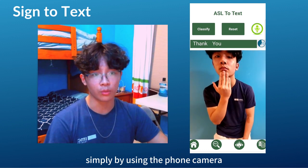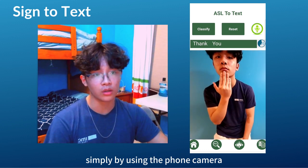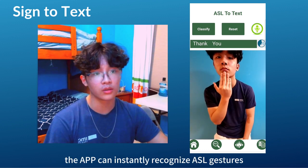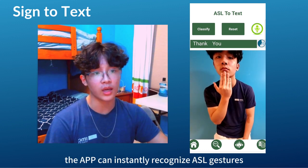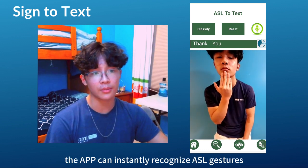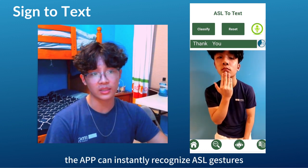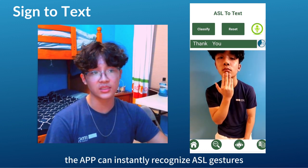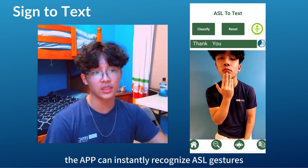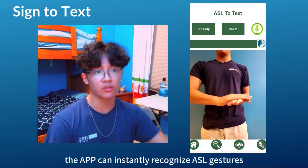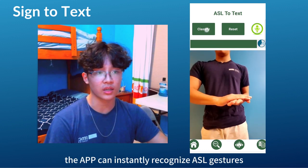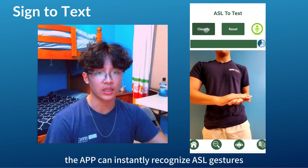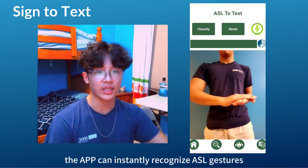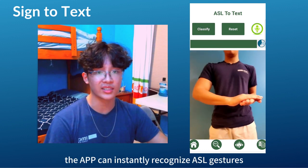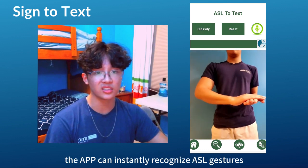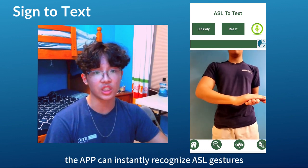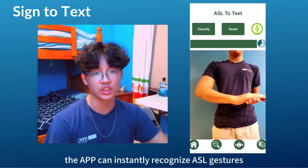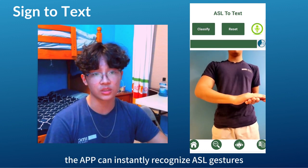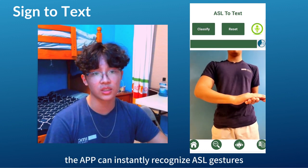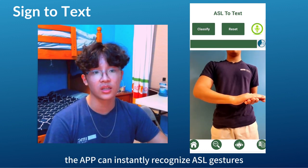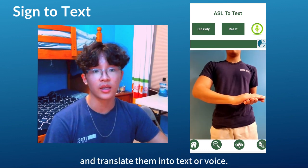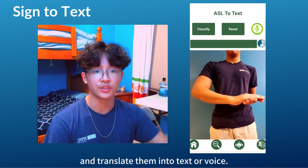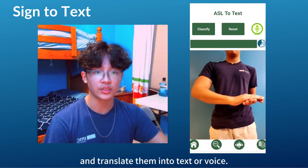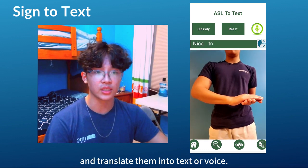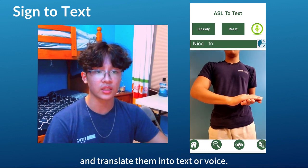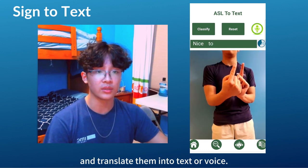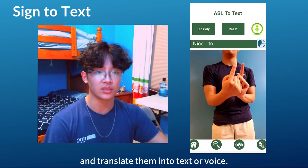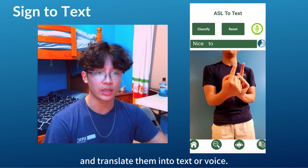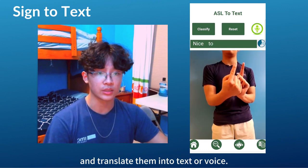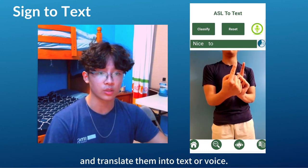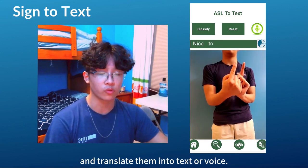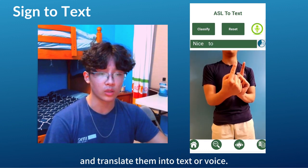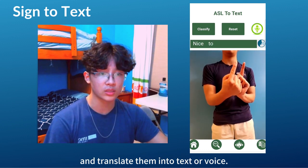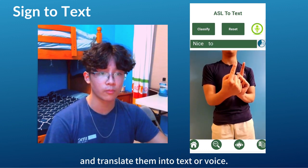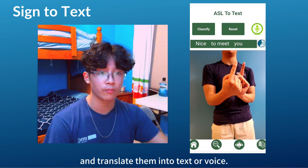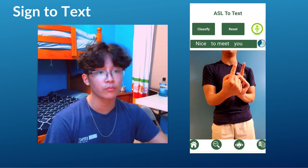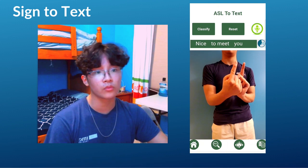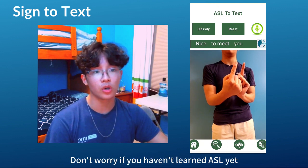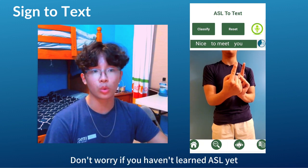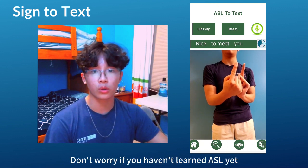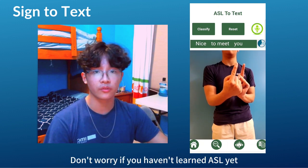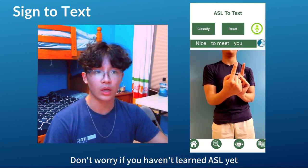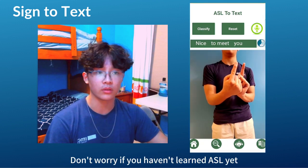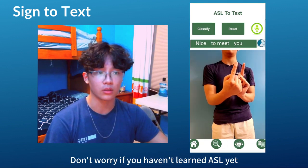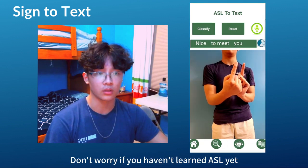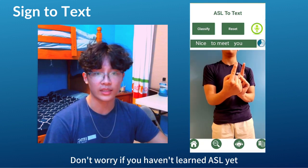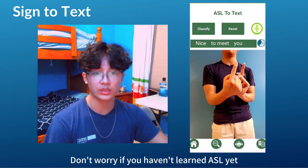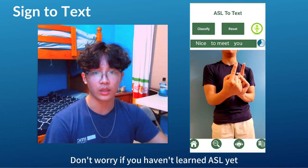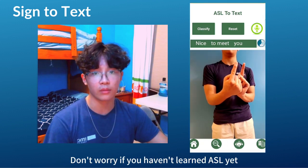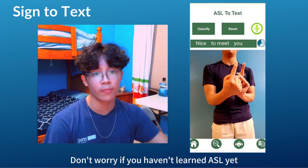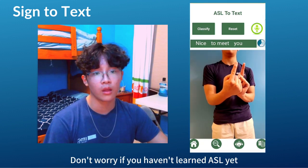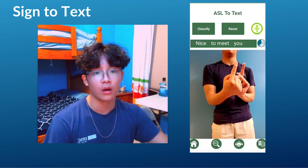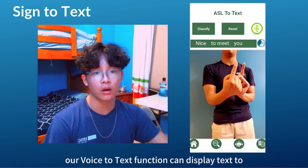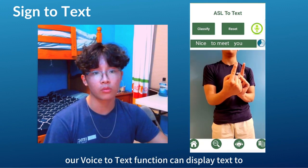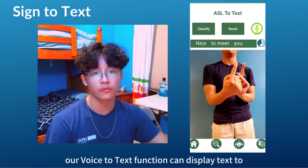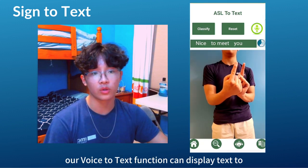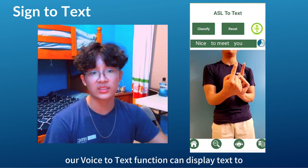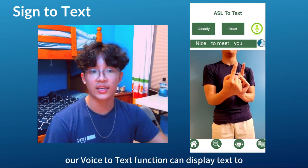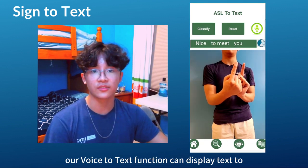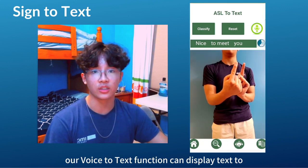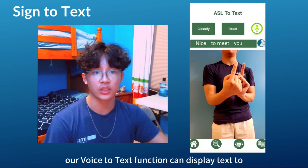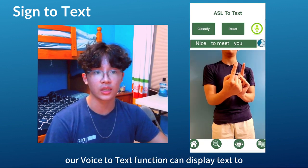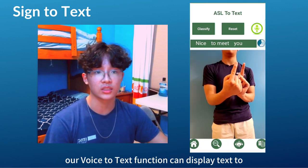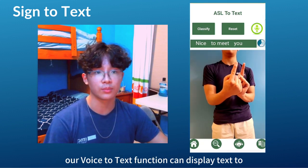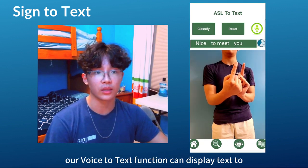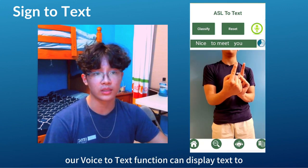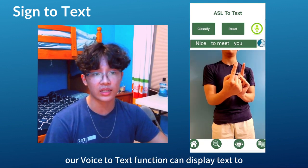the phone camera, the app can instantly recognize ASL gestures and translate them into text or voice. Nice to meet you. Don't worry if you haven't learned ASL yet. Our